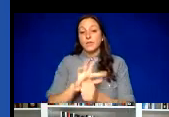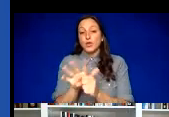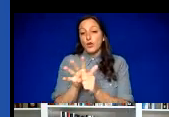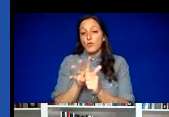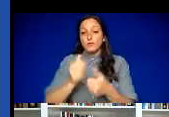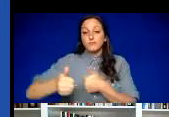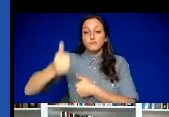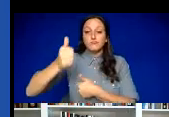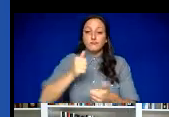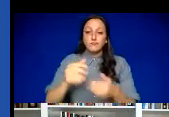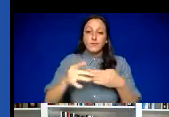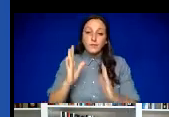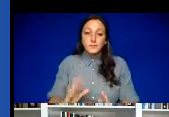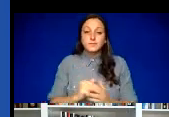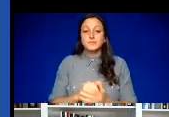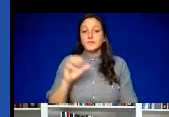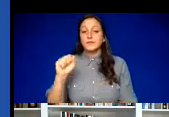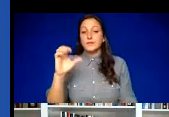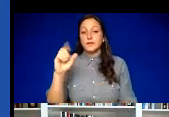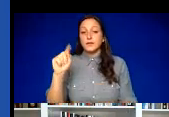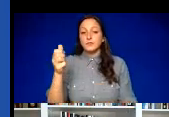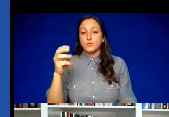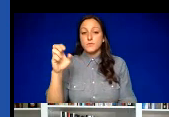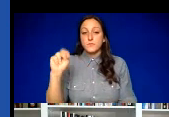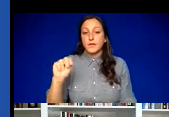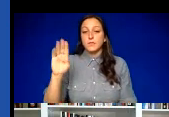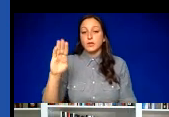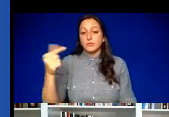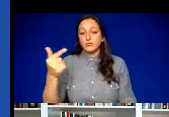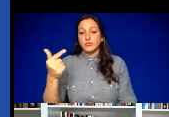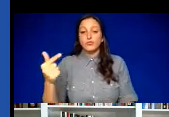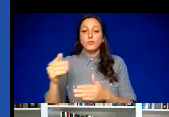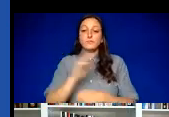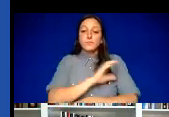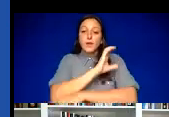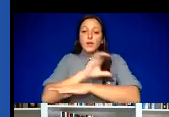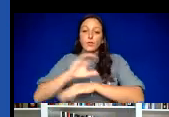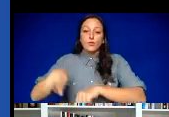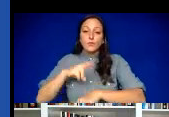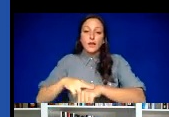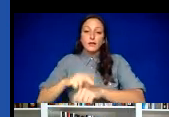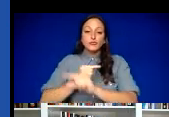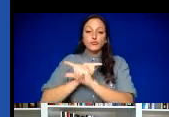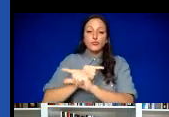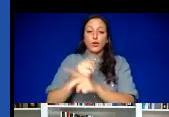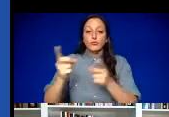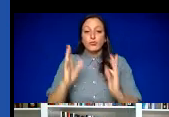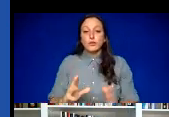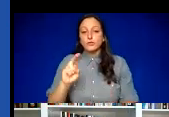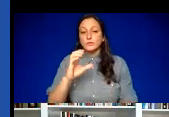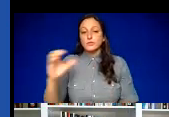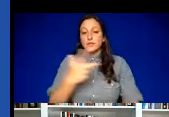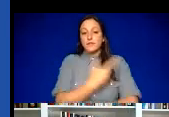Commander, Scott Sherman, Brigadier General, Colorado National Guard Director, UCC Vaccine Joint Task Force, and Dr.